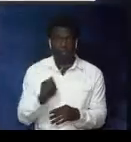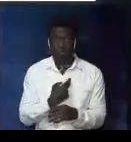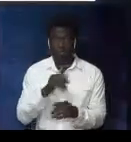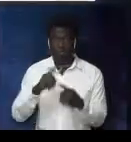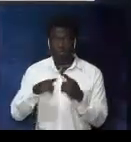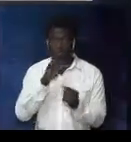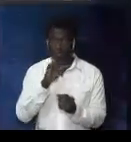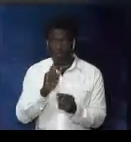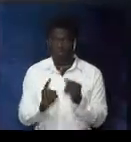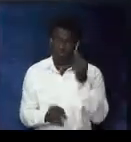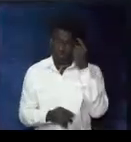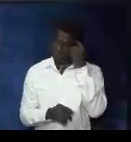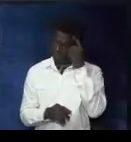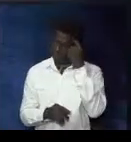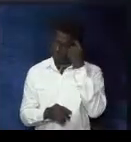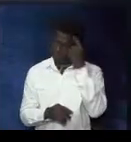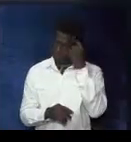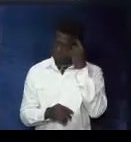be factual.